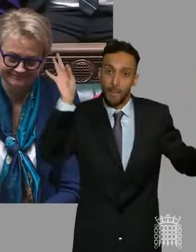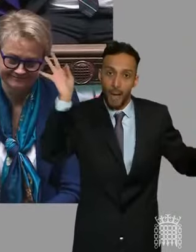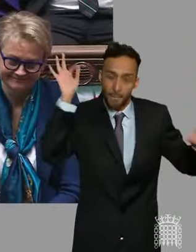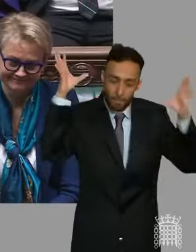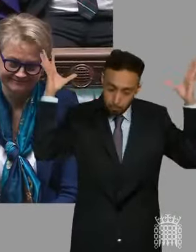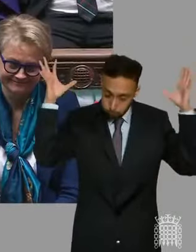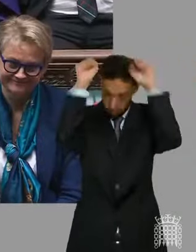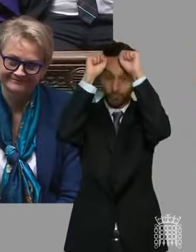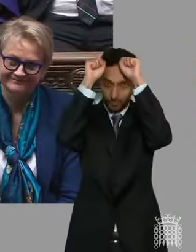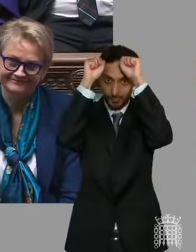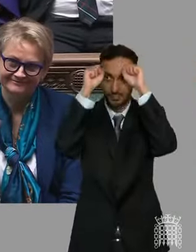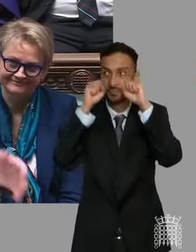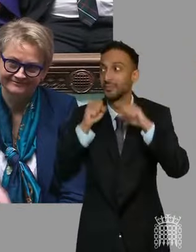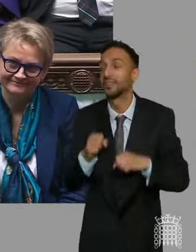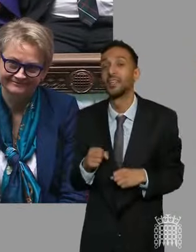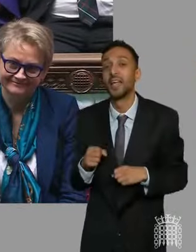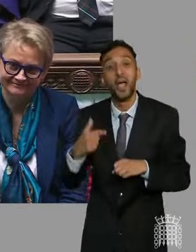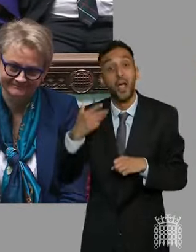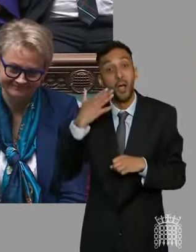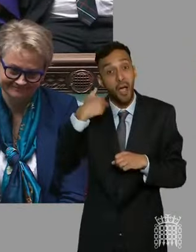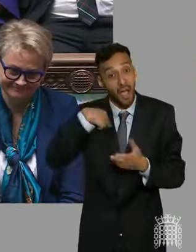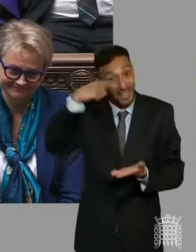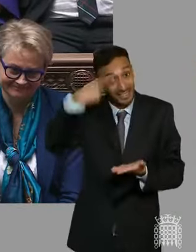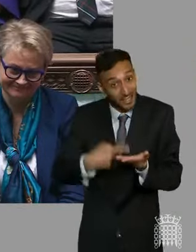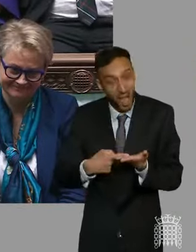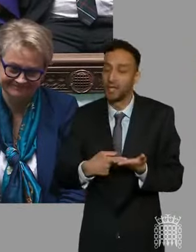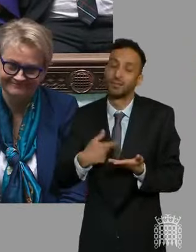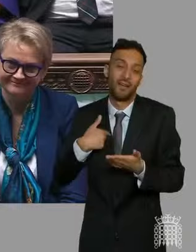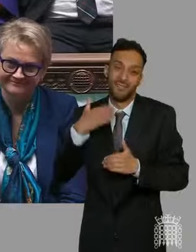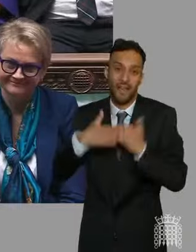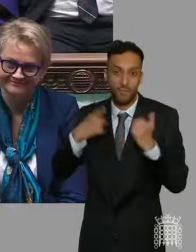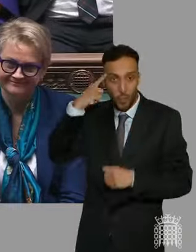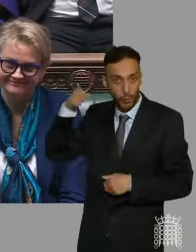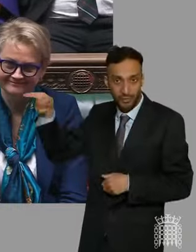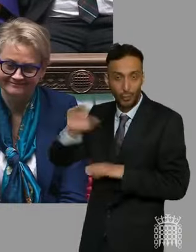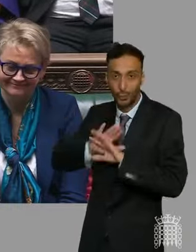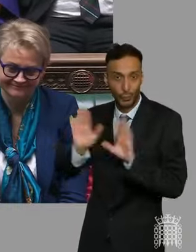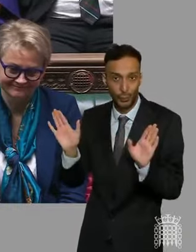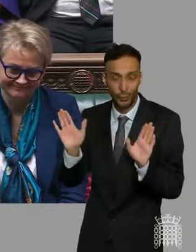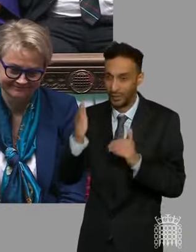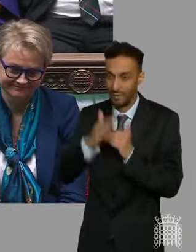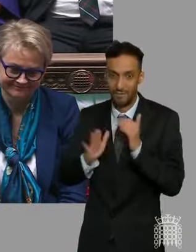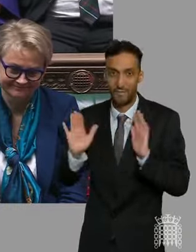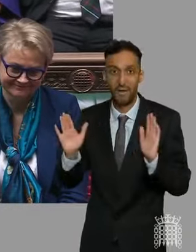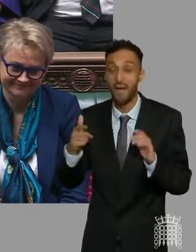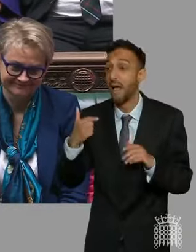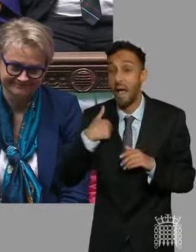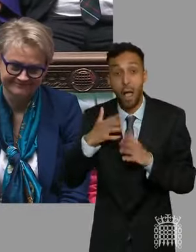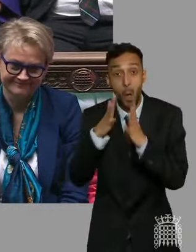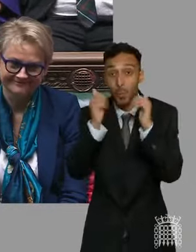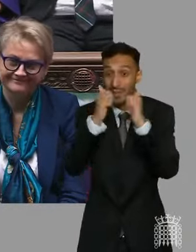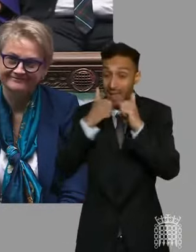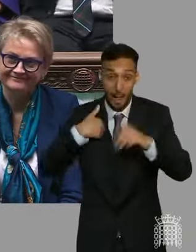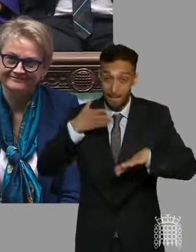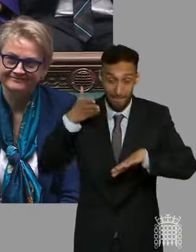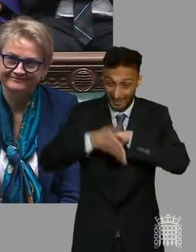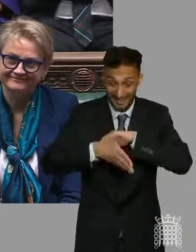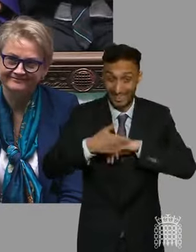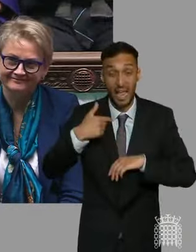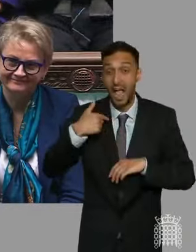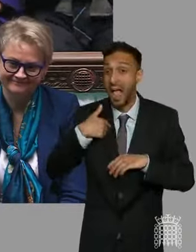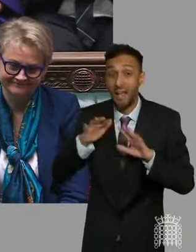I was so busy over the weekend I didn't even see her proposal. I think she's appointed herself, saviour of the